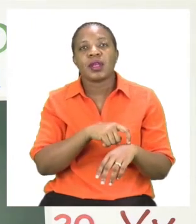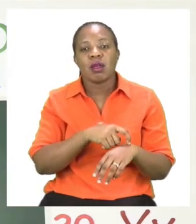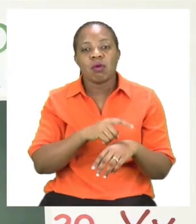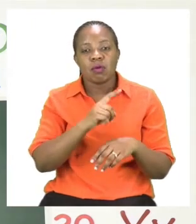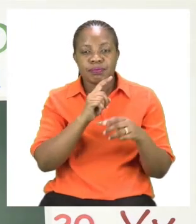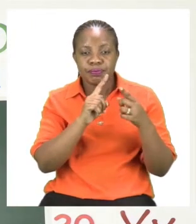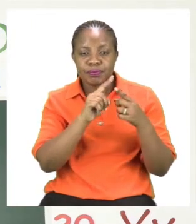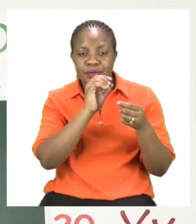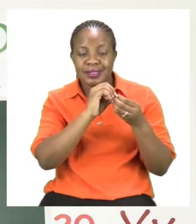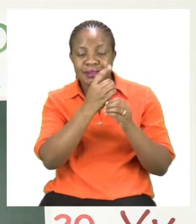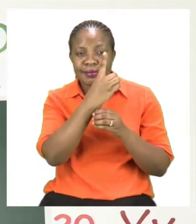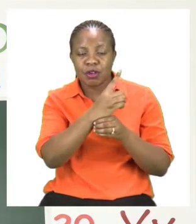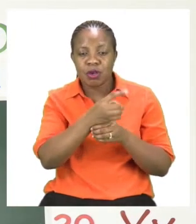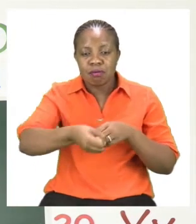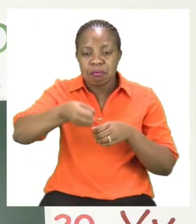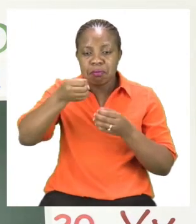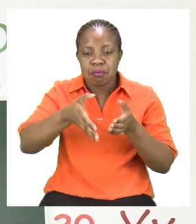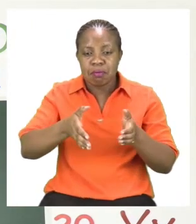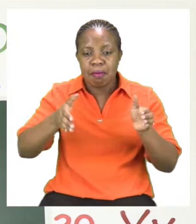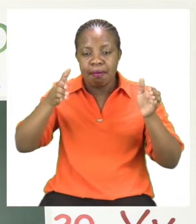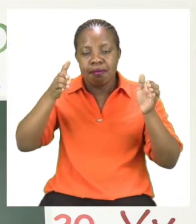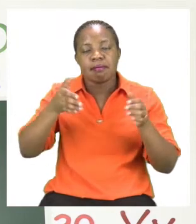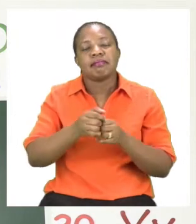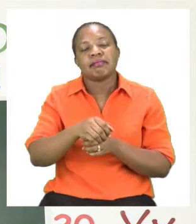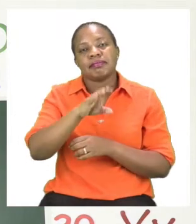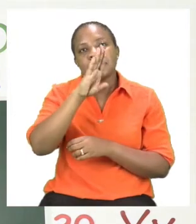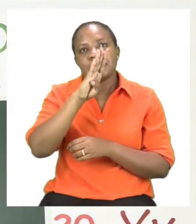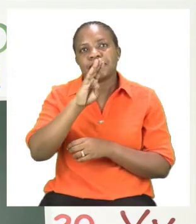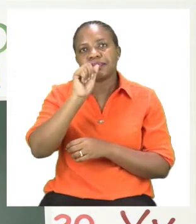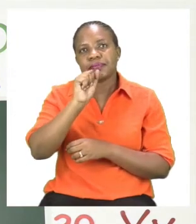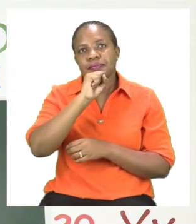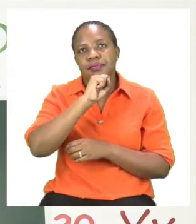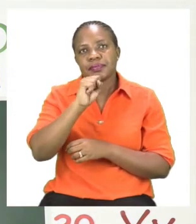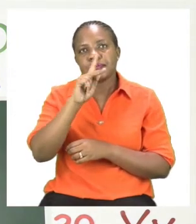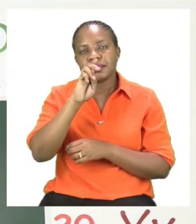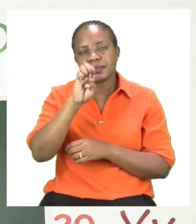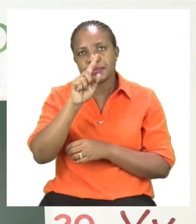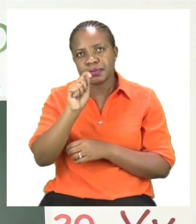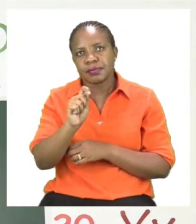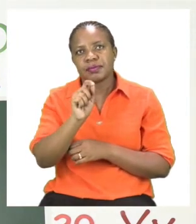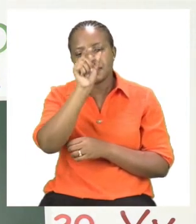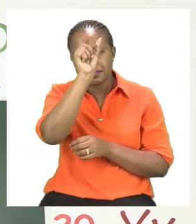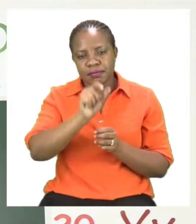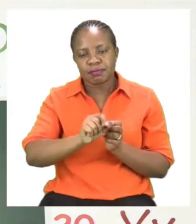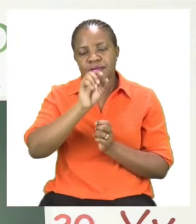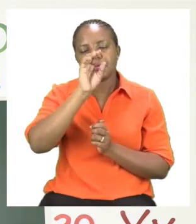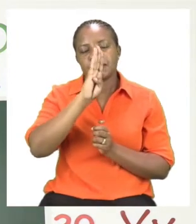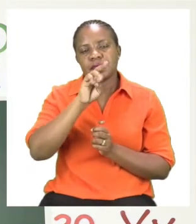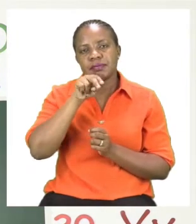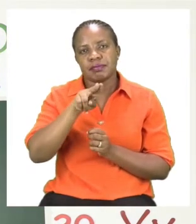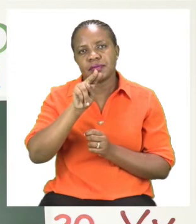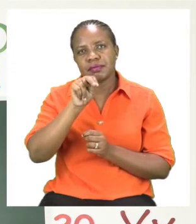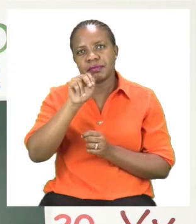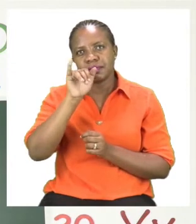number three. Number three has an E for us. So we know that we are going to write a word